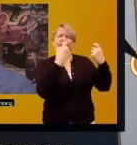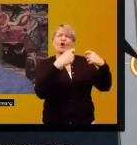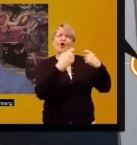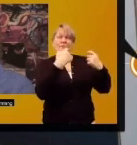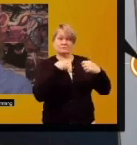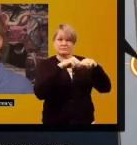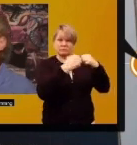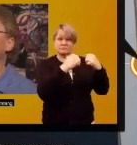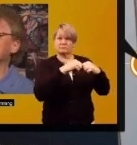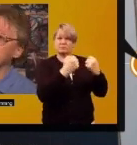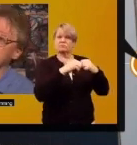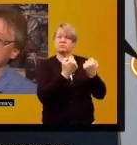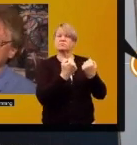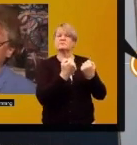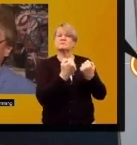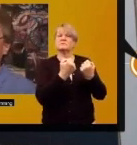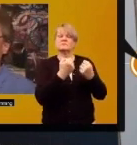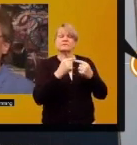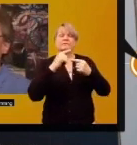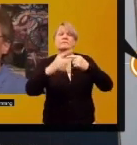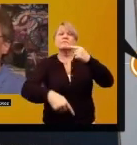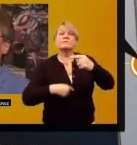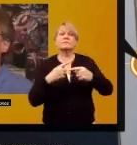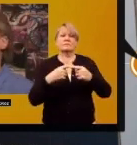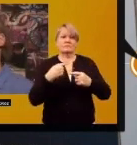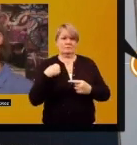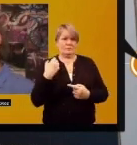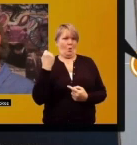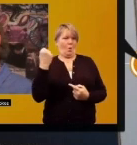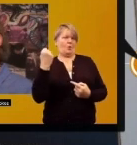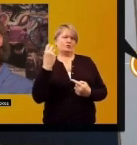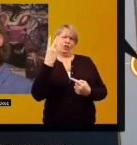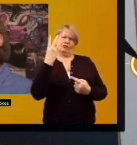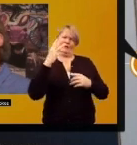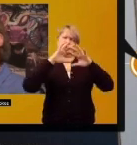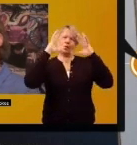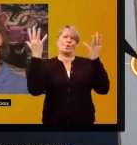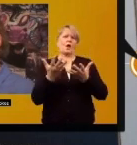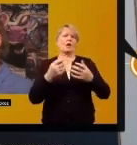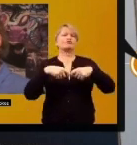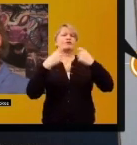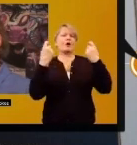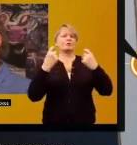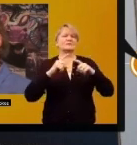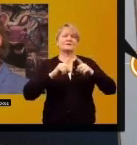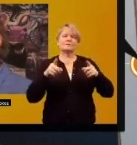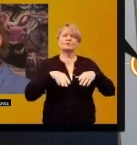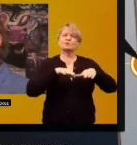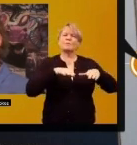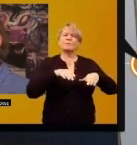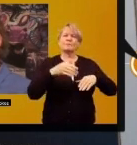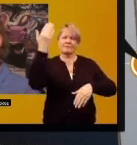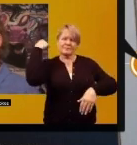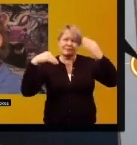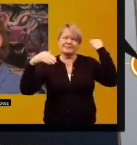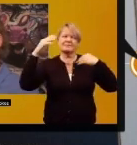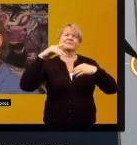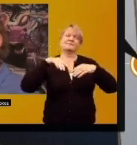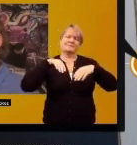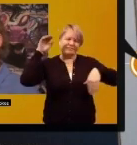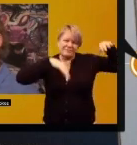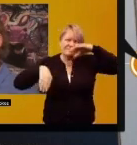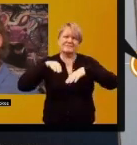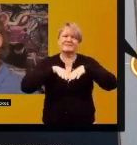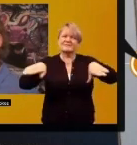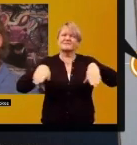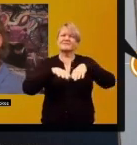broken a couple of national swimming records, and the following year I held 3 world records in different strokes,